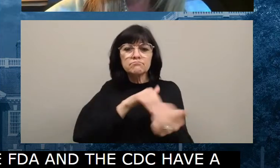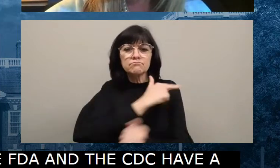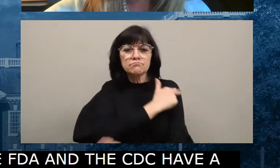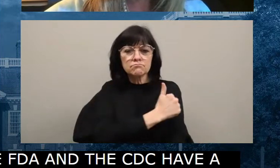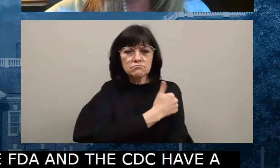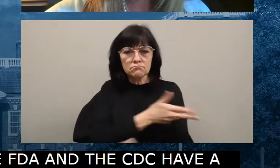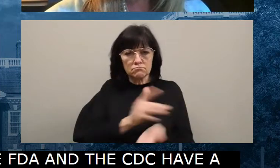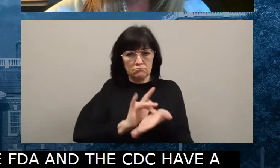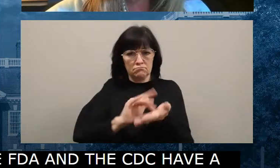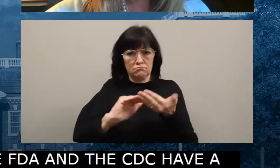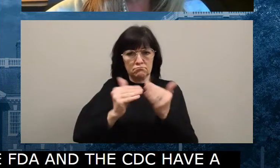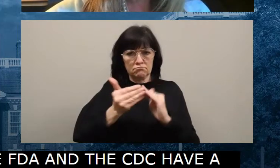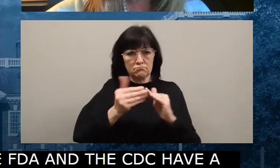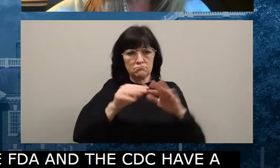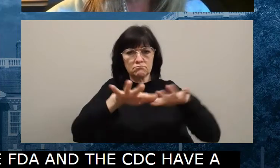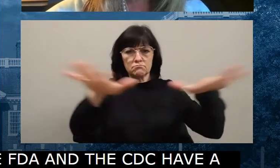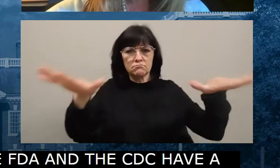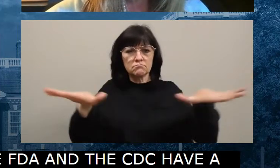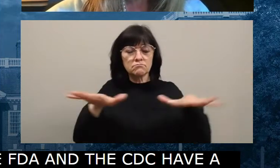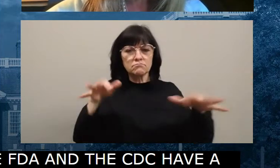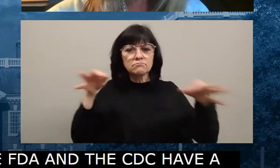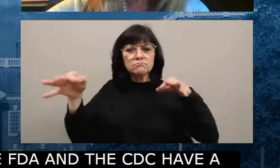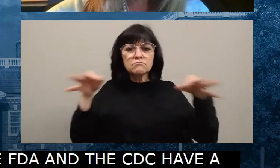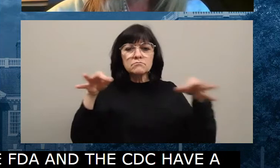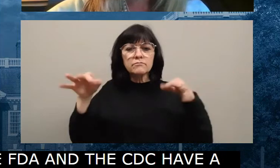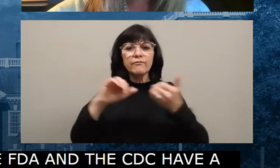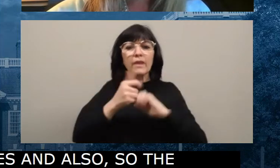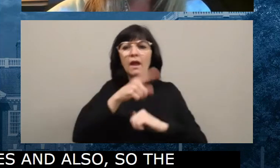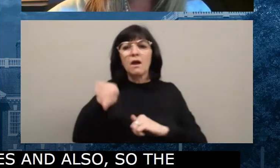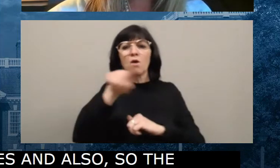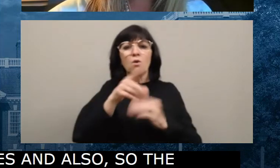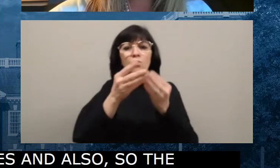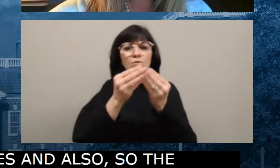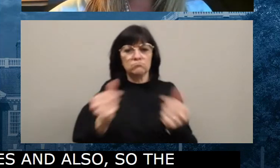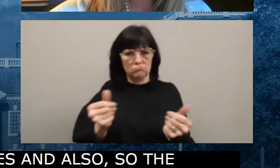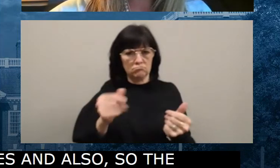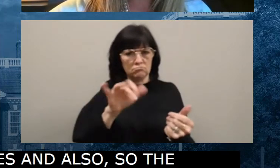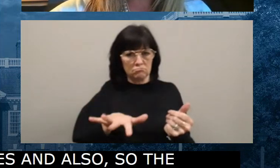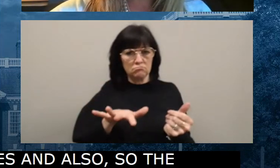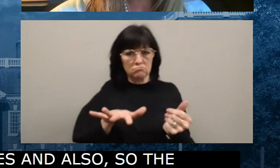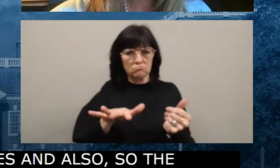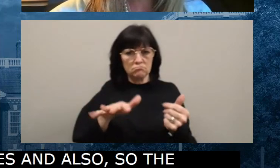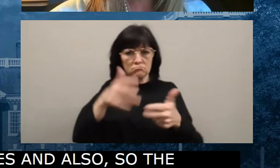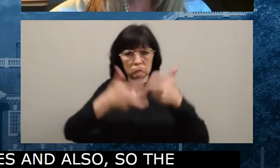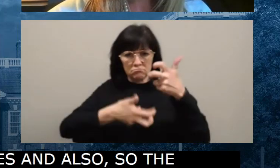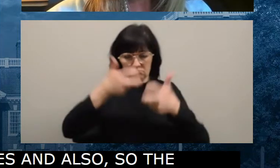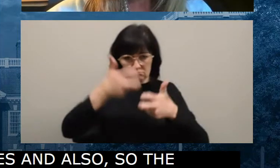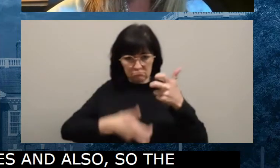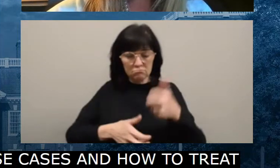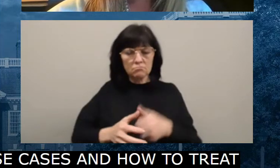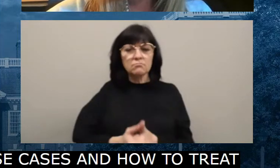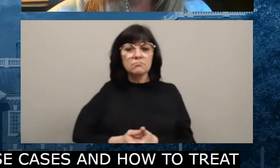and how to treat it. For those who have received the Johnson & Johnson vaccine, please,